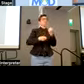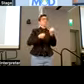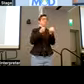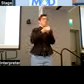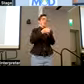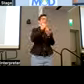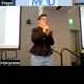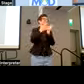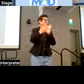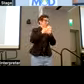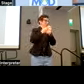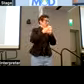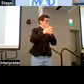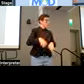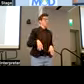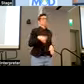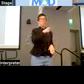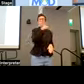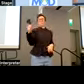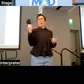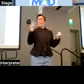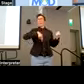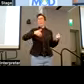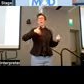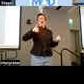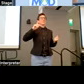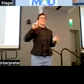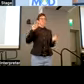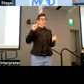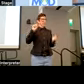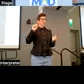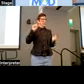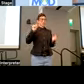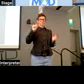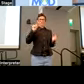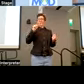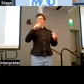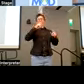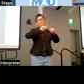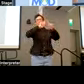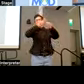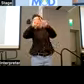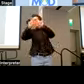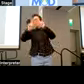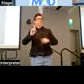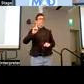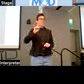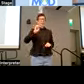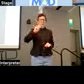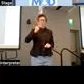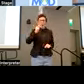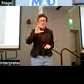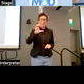many of us individuals with disabilities who are in every demographic area, every